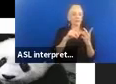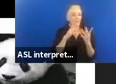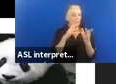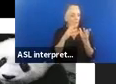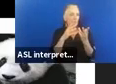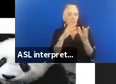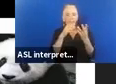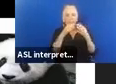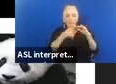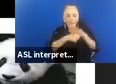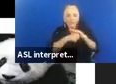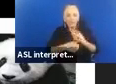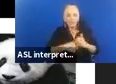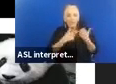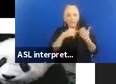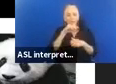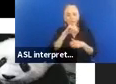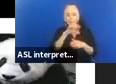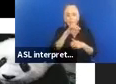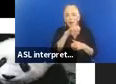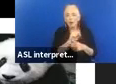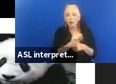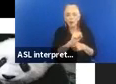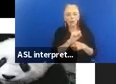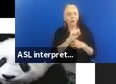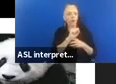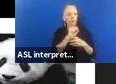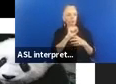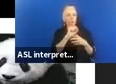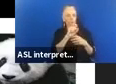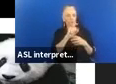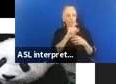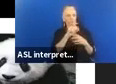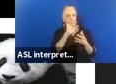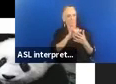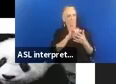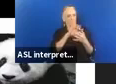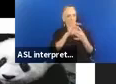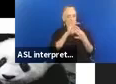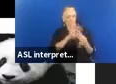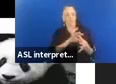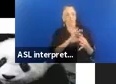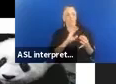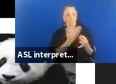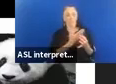is deeply embedded in the feedback cycles of the living planet, and that make